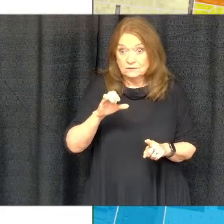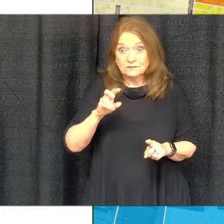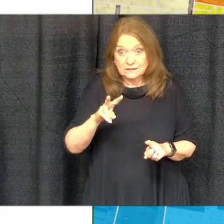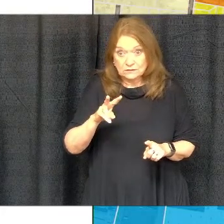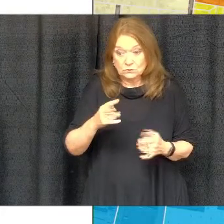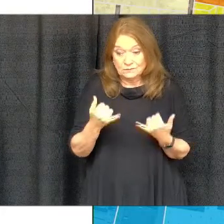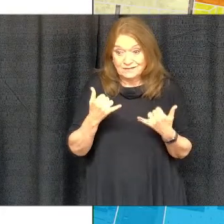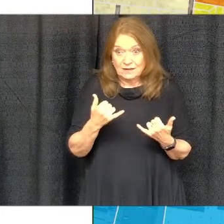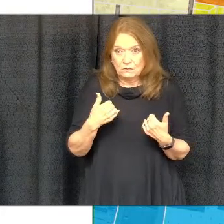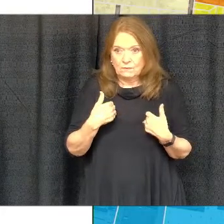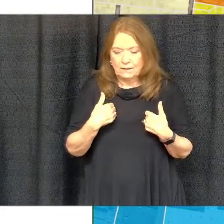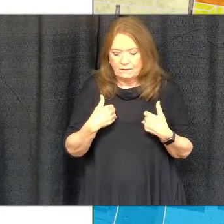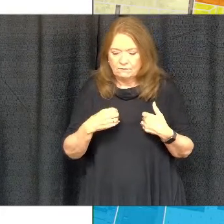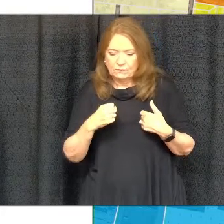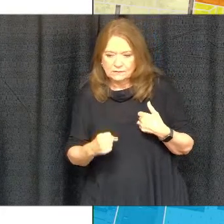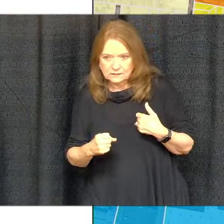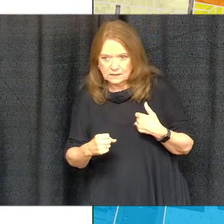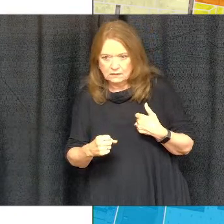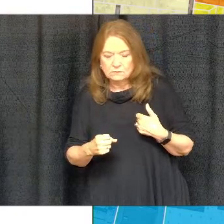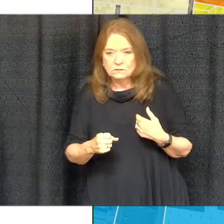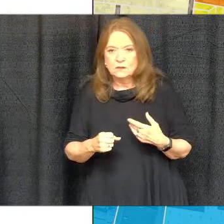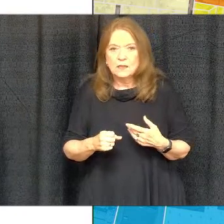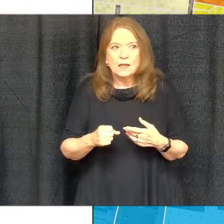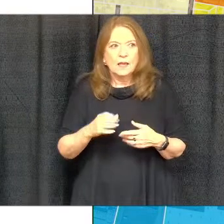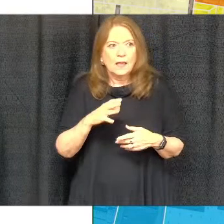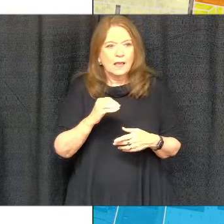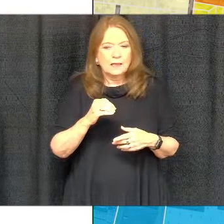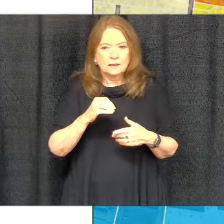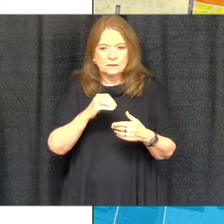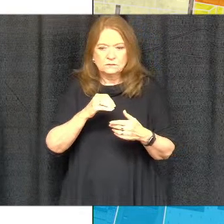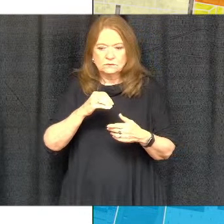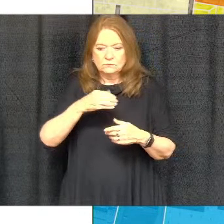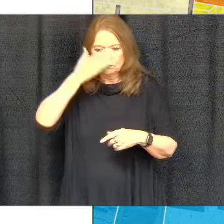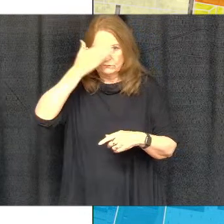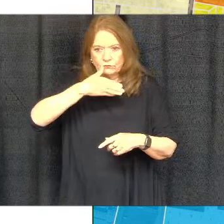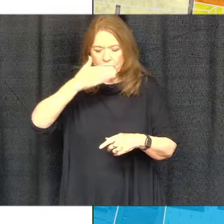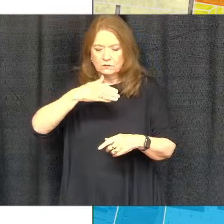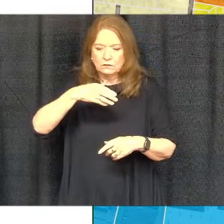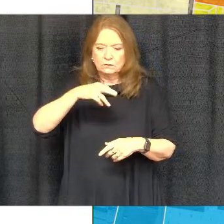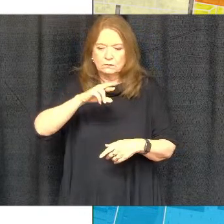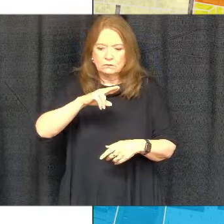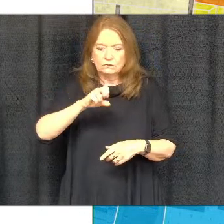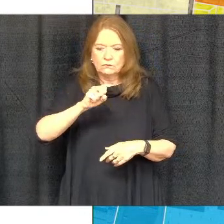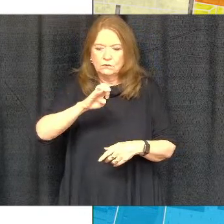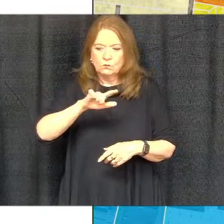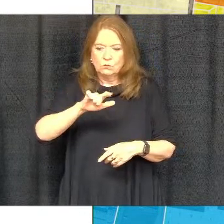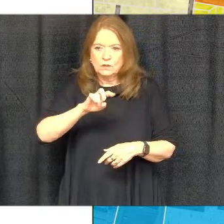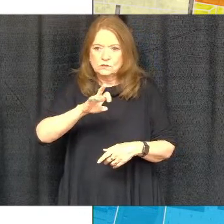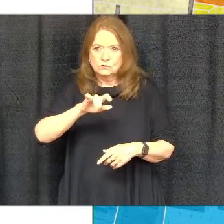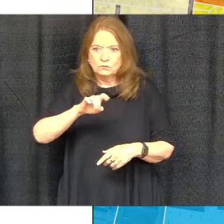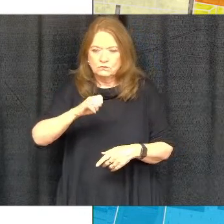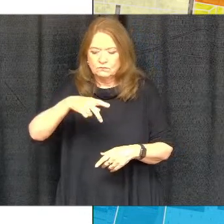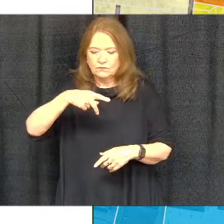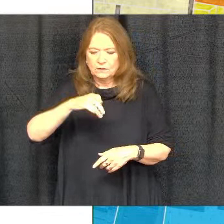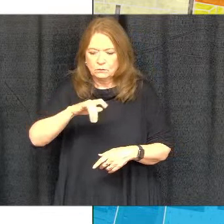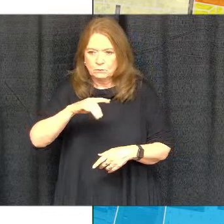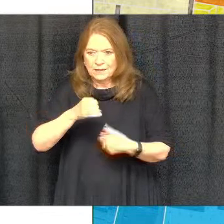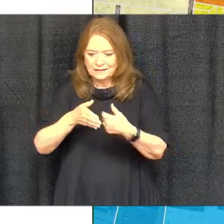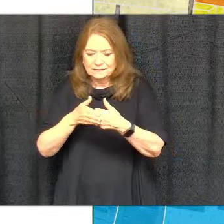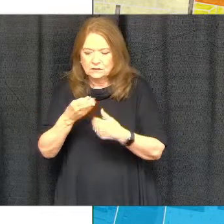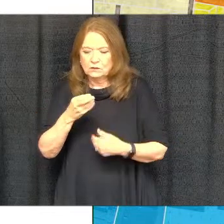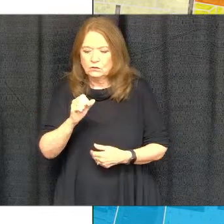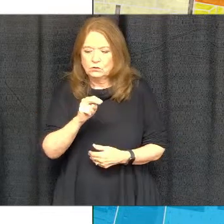south. The parcel fronts Russellville Pike approximately 300 feet south of Russellville Pike Honeycomb